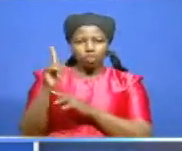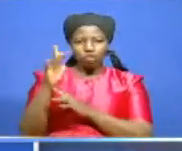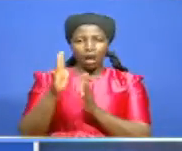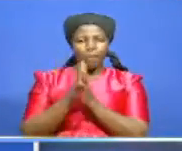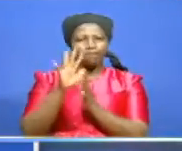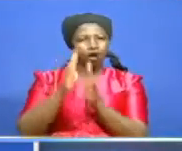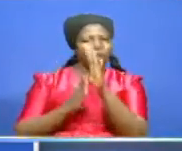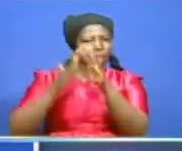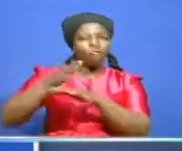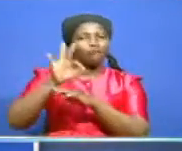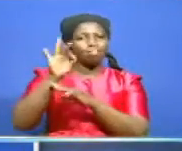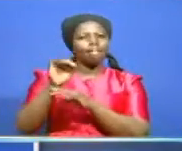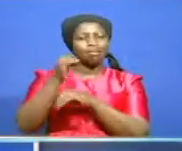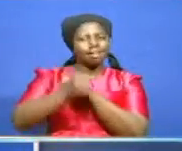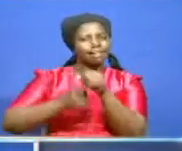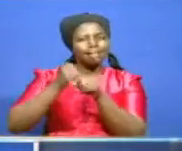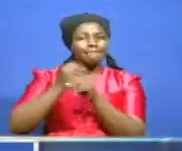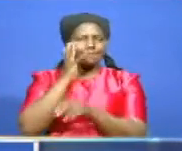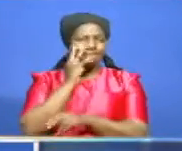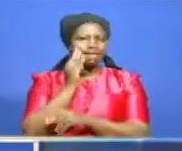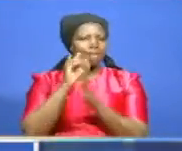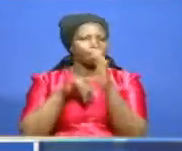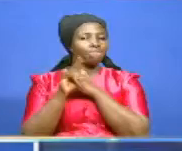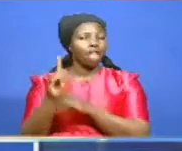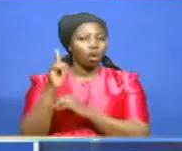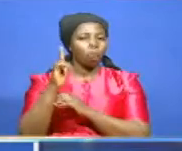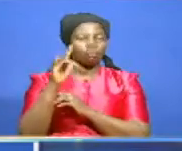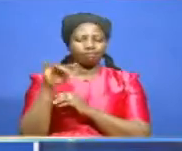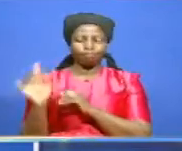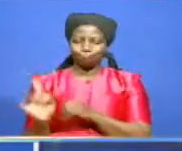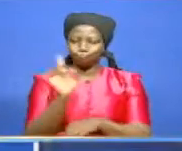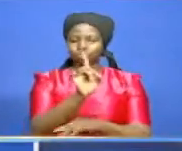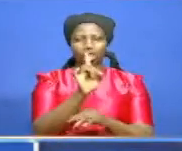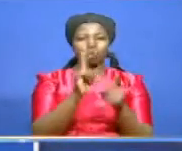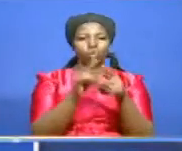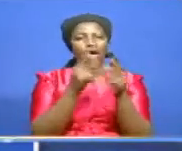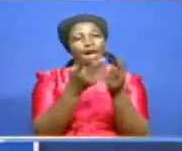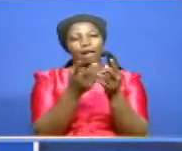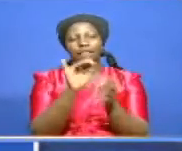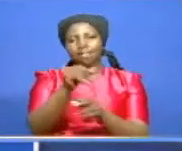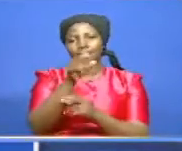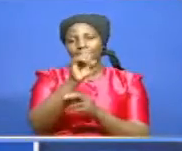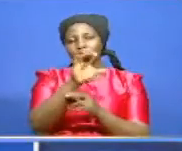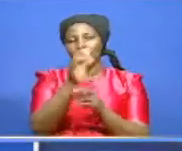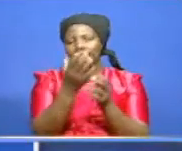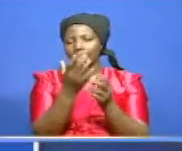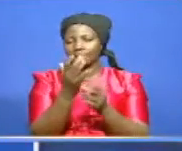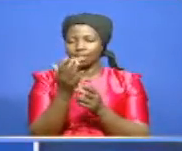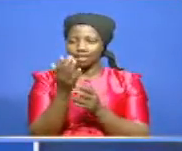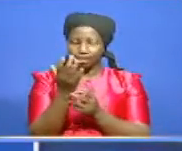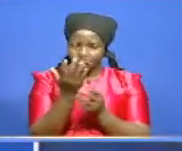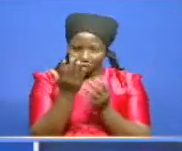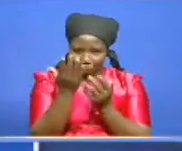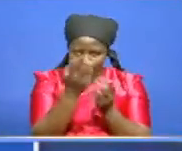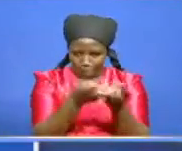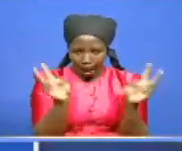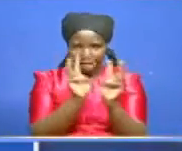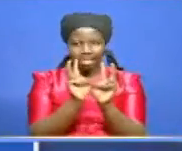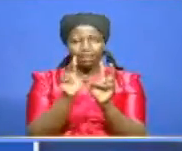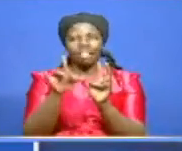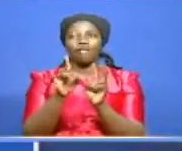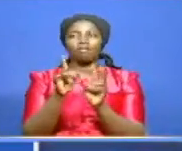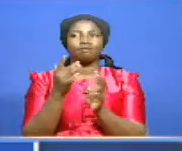legal profession, while appearing before the Judiciary Service Commission, accused the Commission of having too many sittings